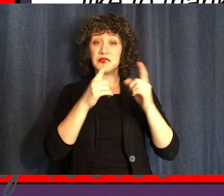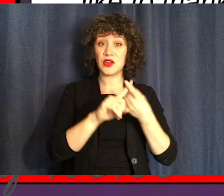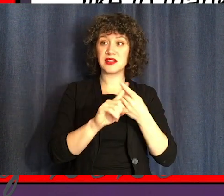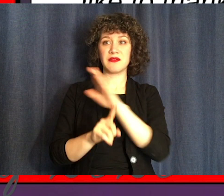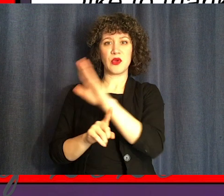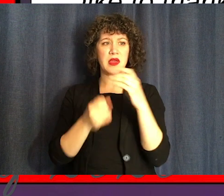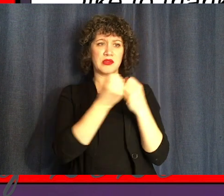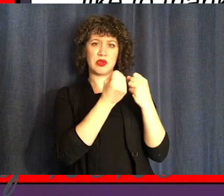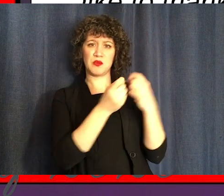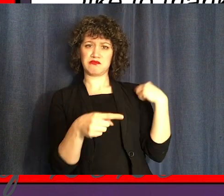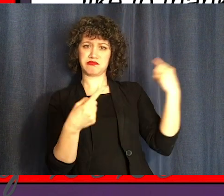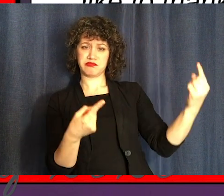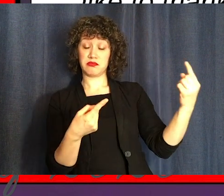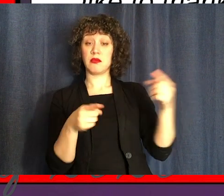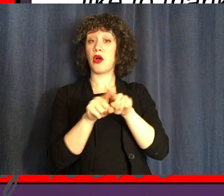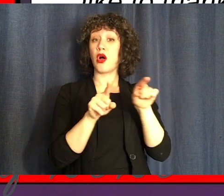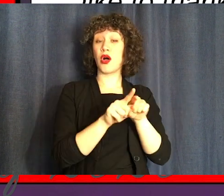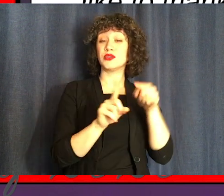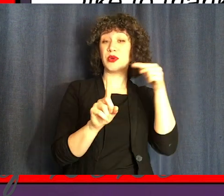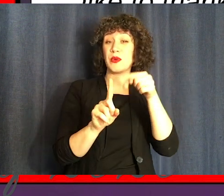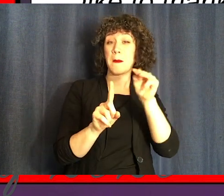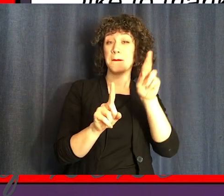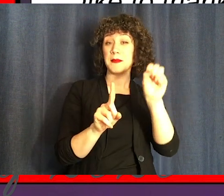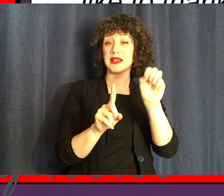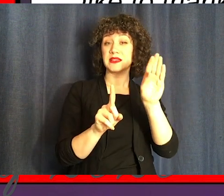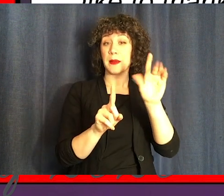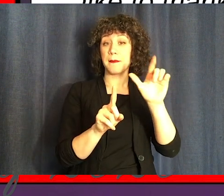Blake for her trust and support.